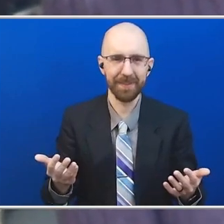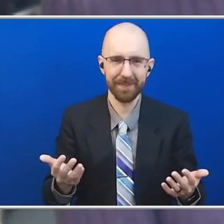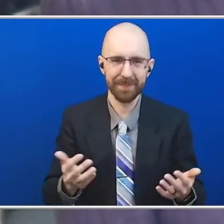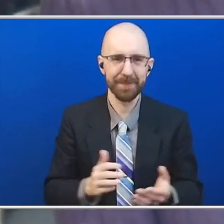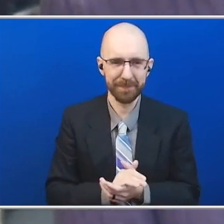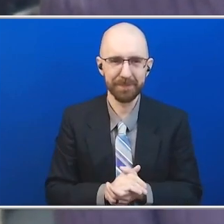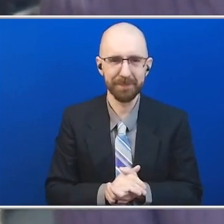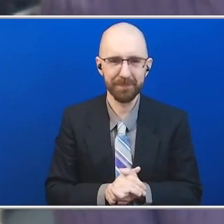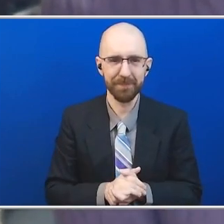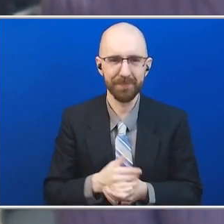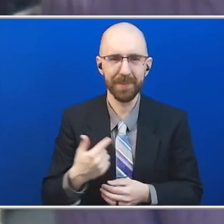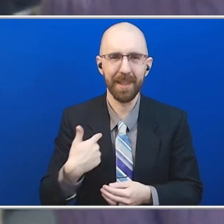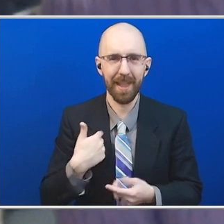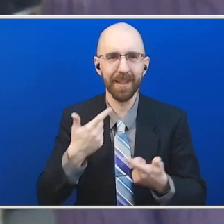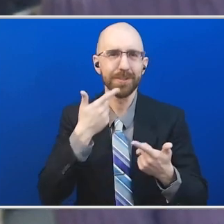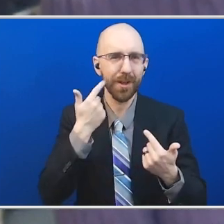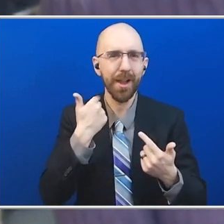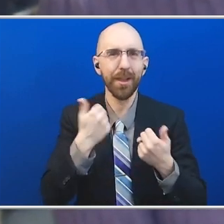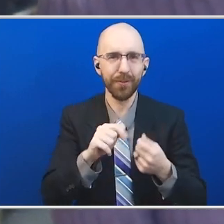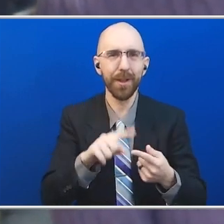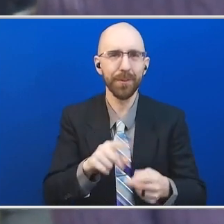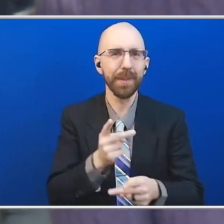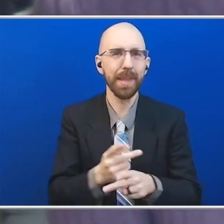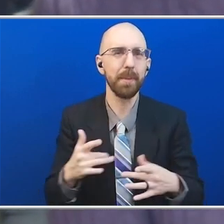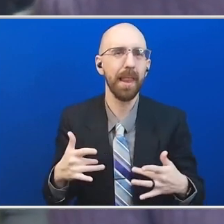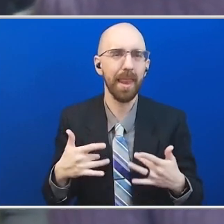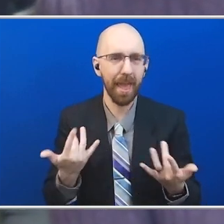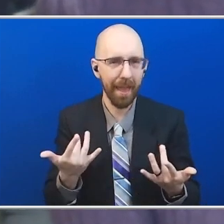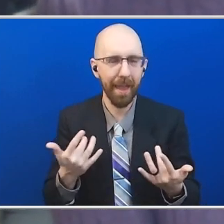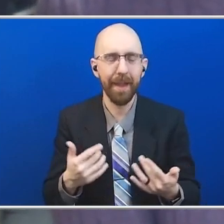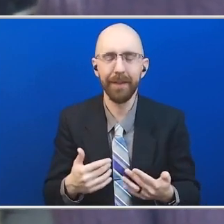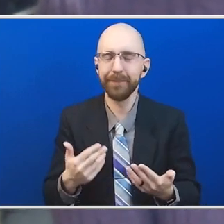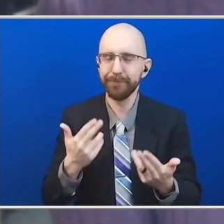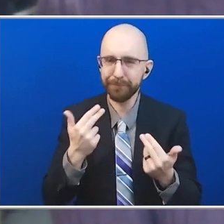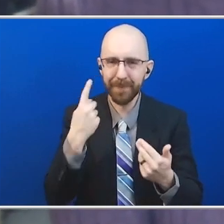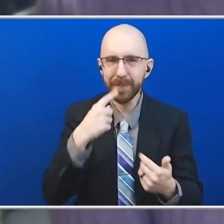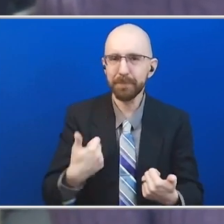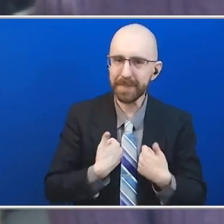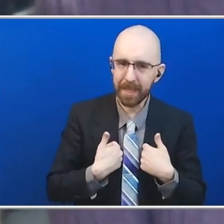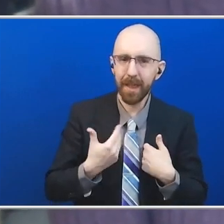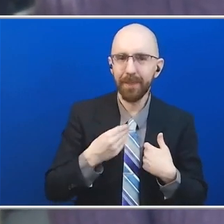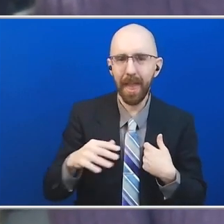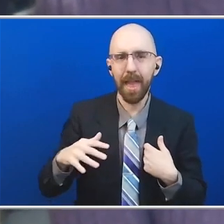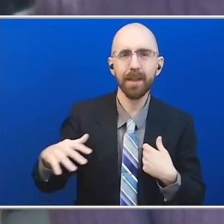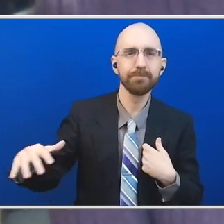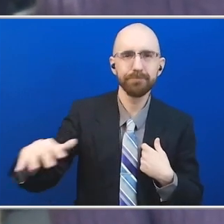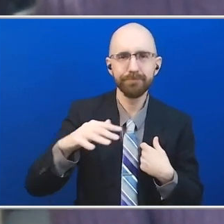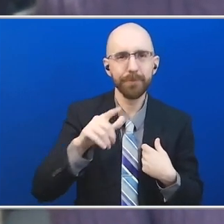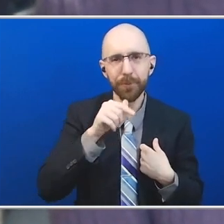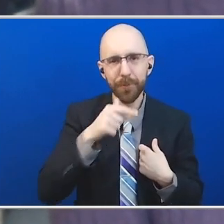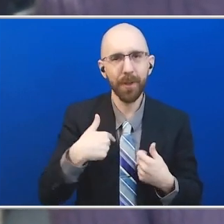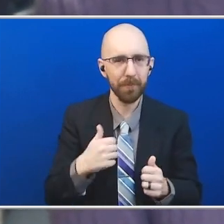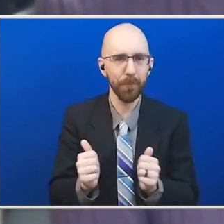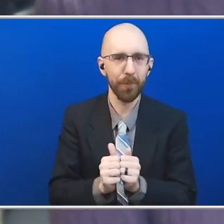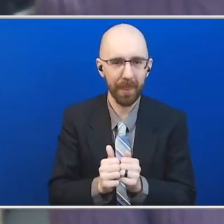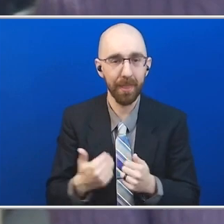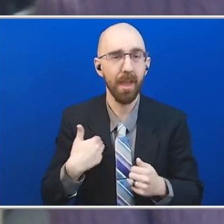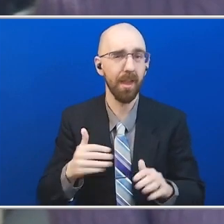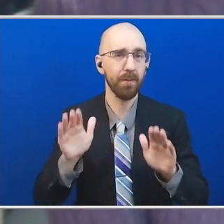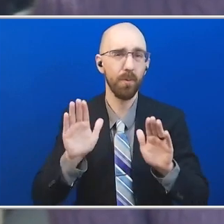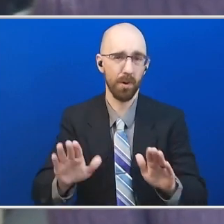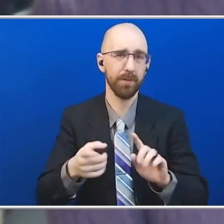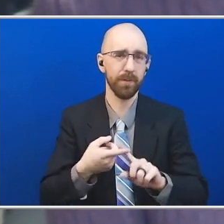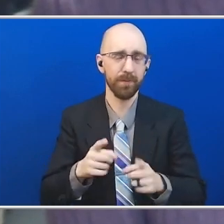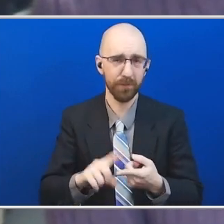I chuckle. I try to keep it light and lively for myself and those that I've got some wonderful friends,